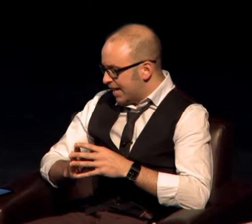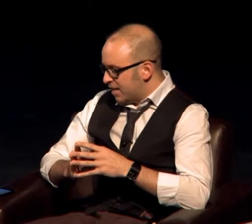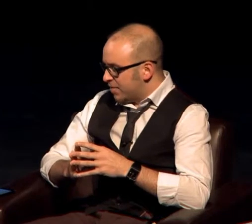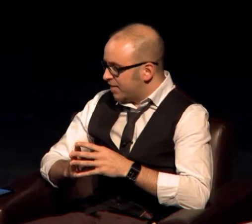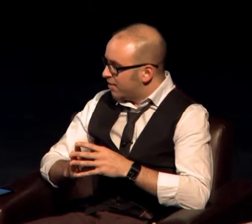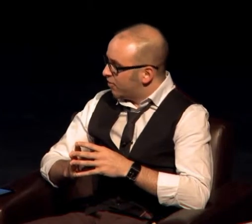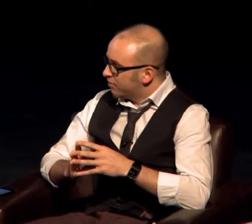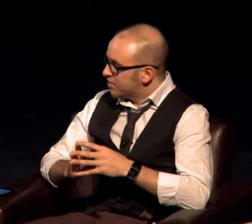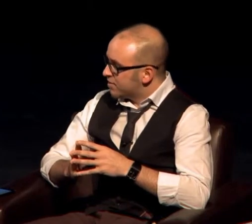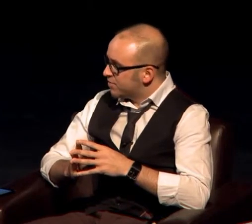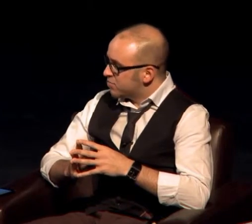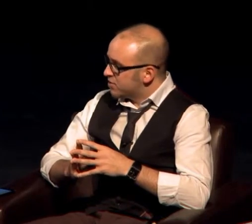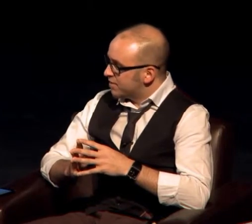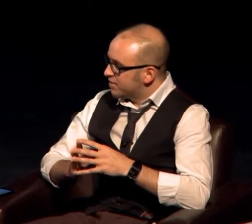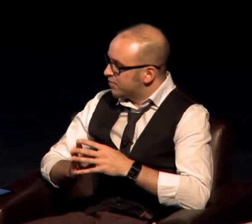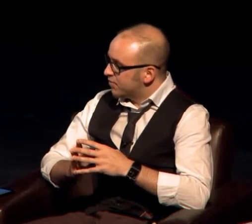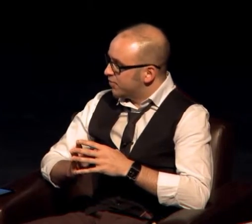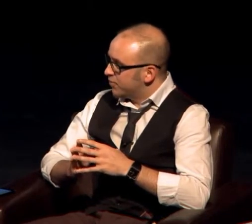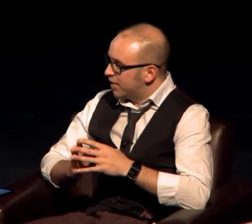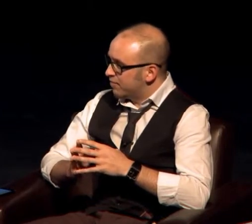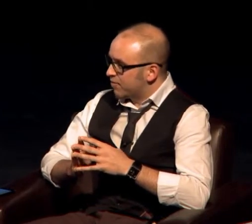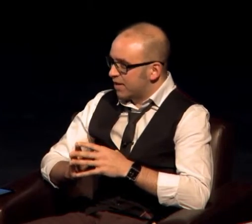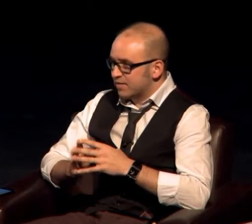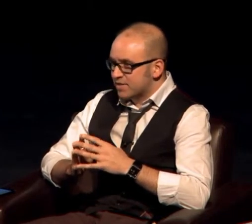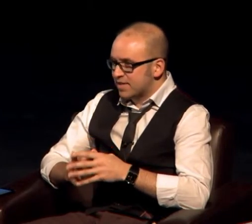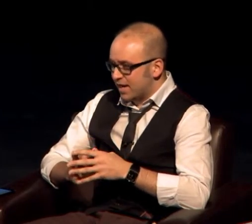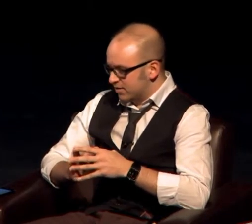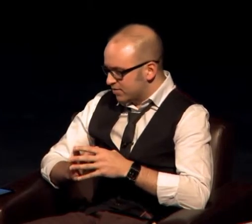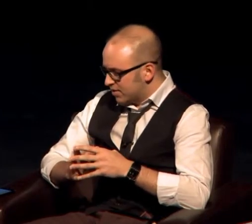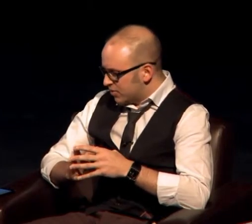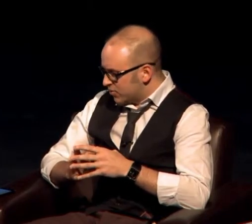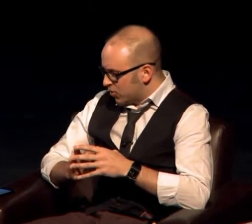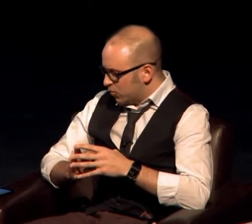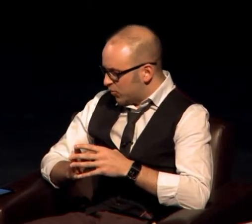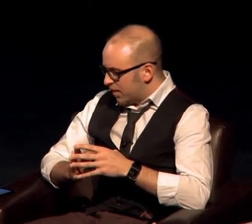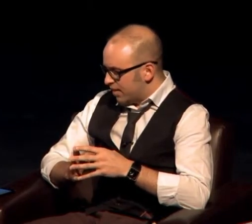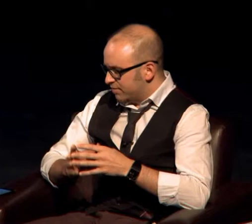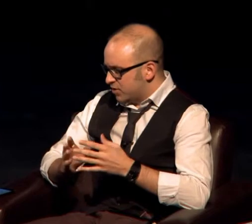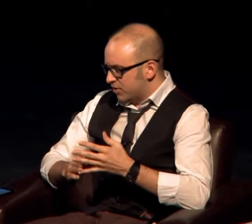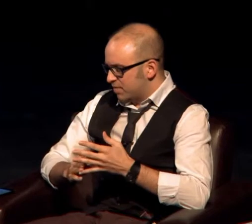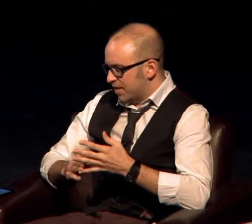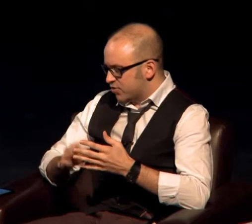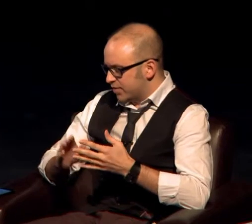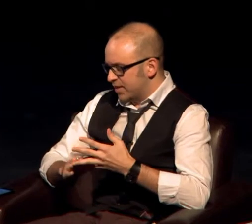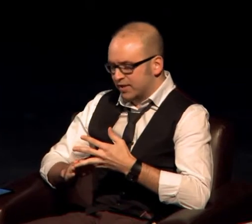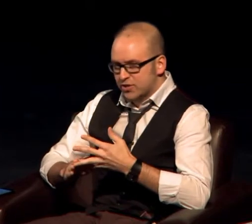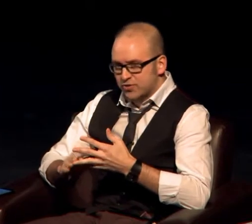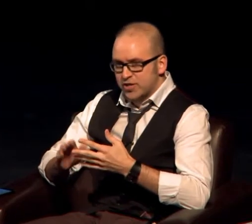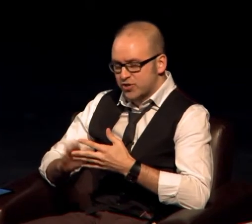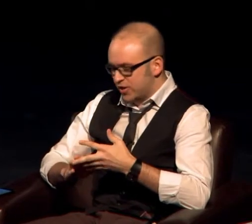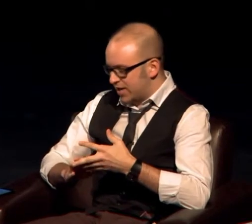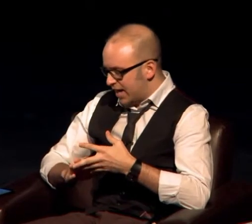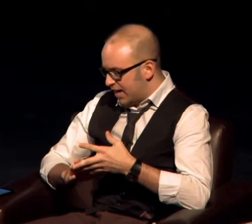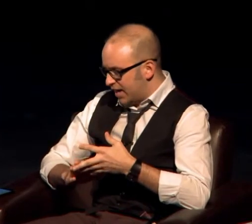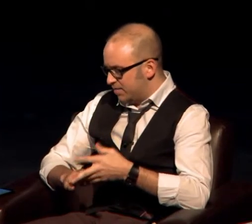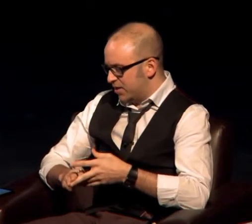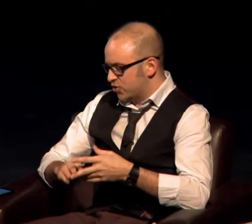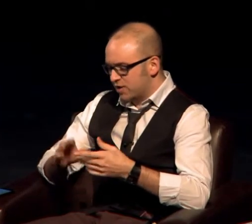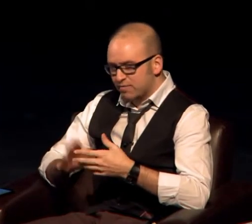varied. And then all of this stuff is presented through a variety of styles. So we'll have documentary,